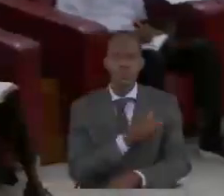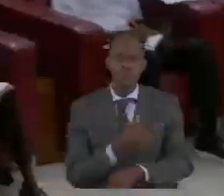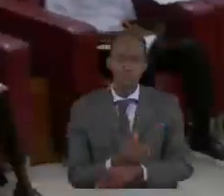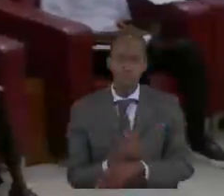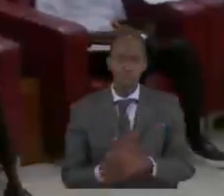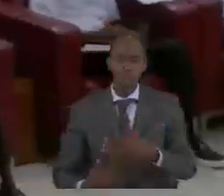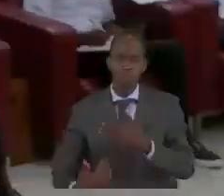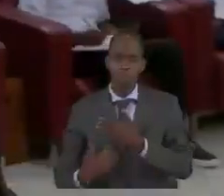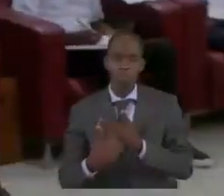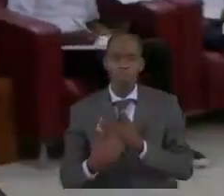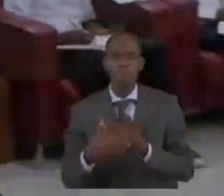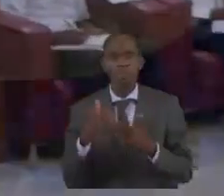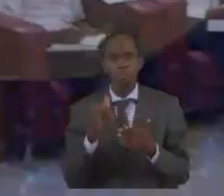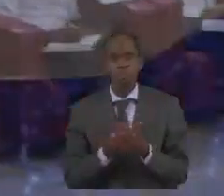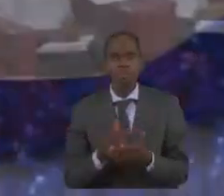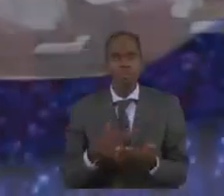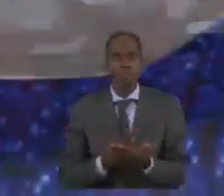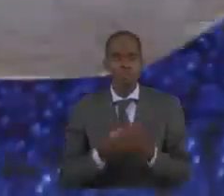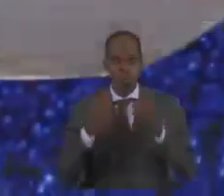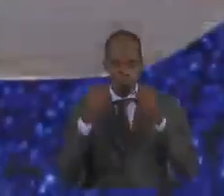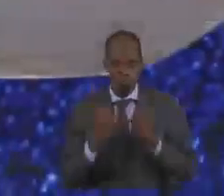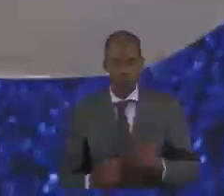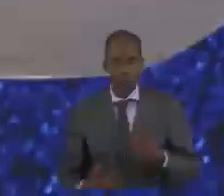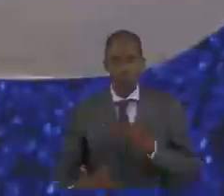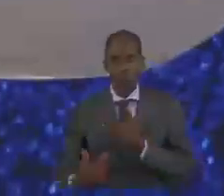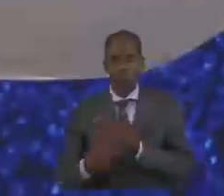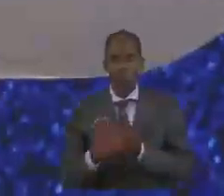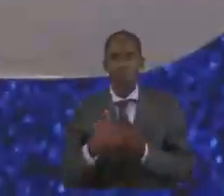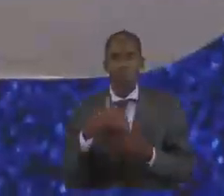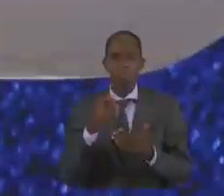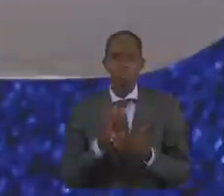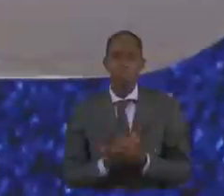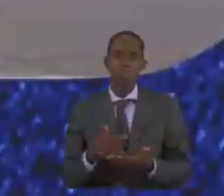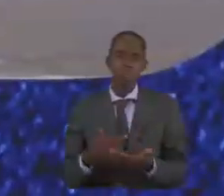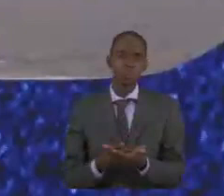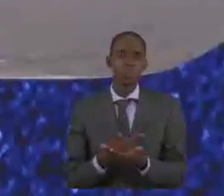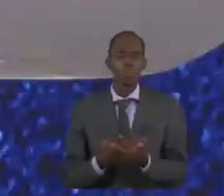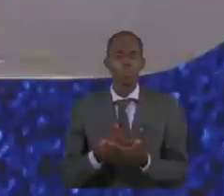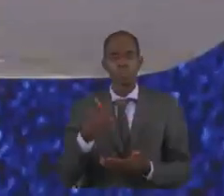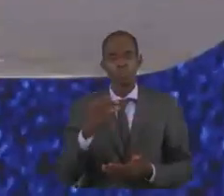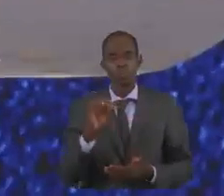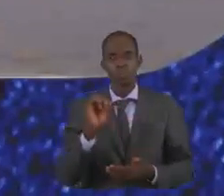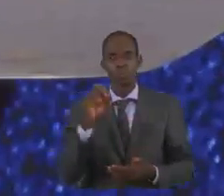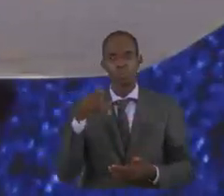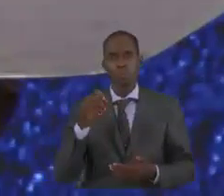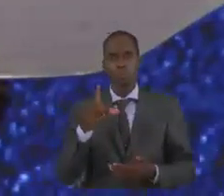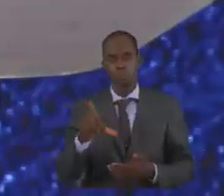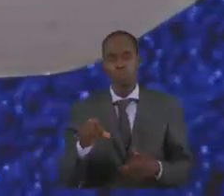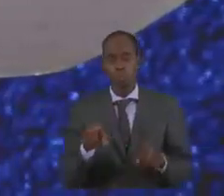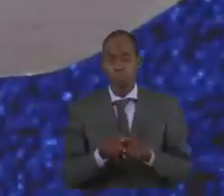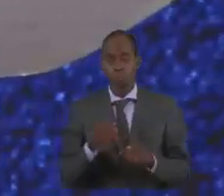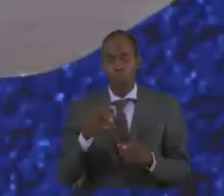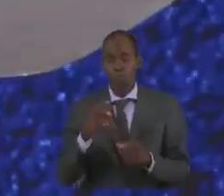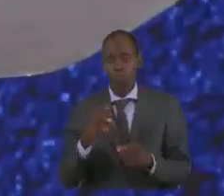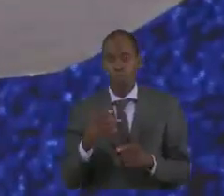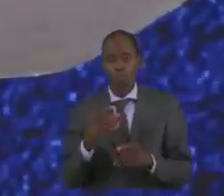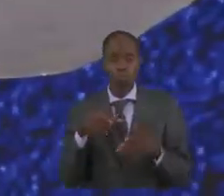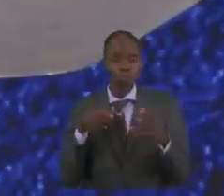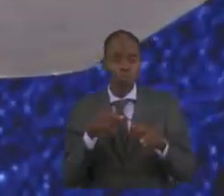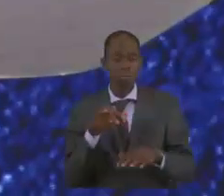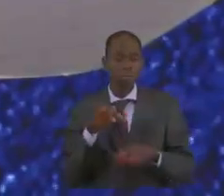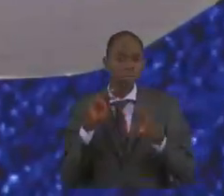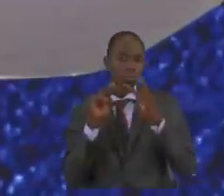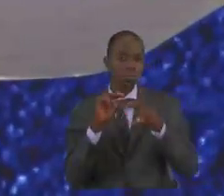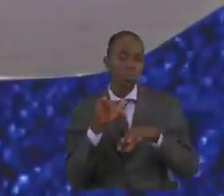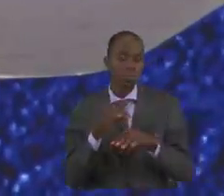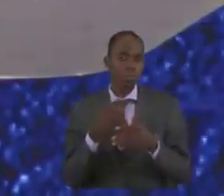behind that gospel, power behind that gospel. As we look at these verses today, we're looking